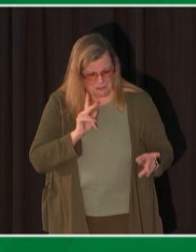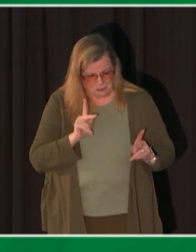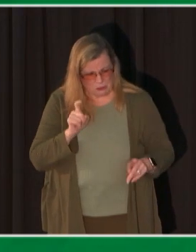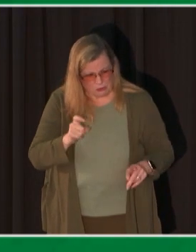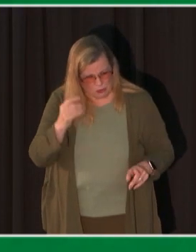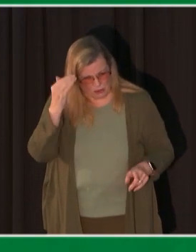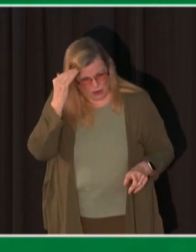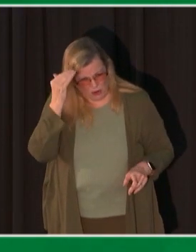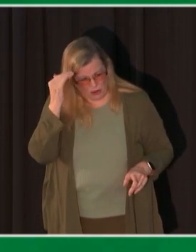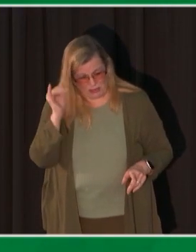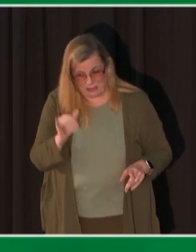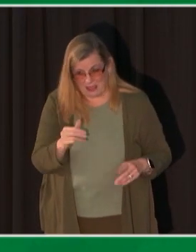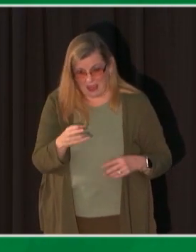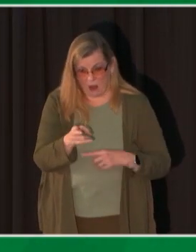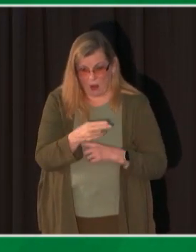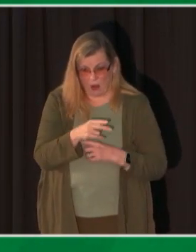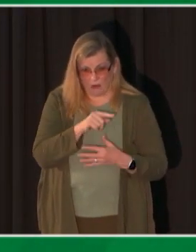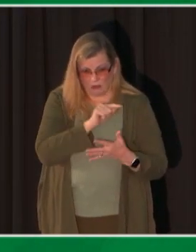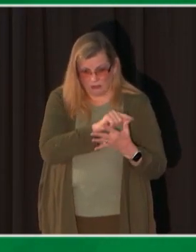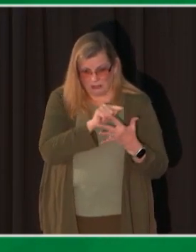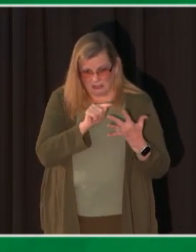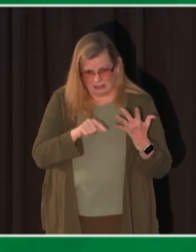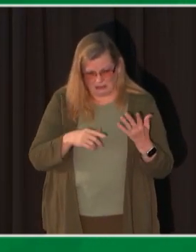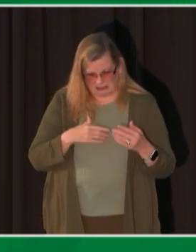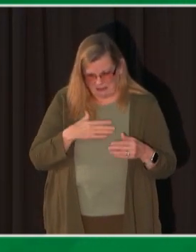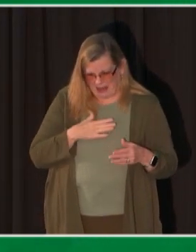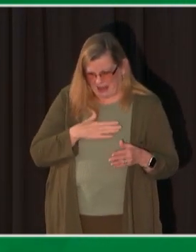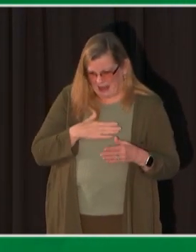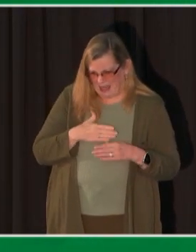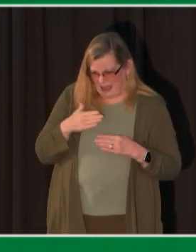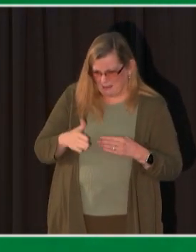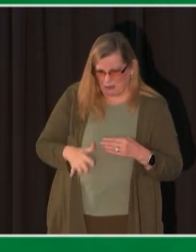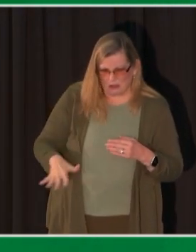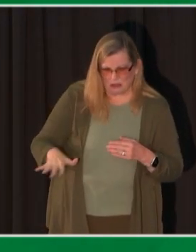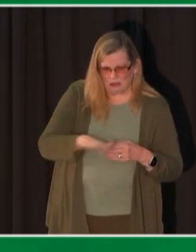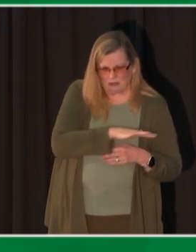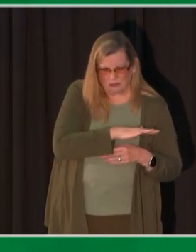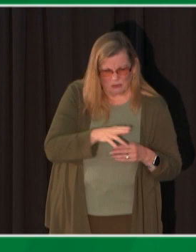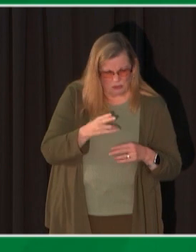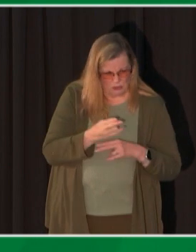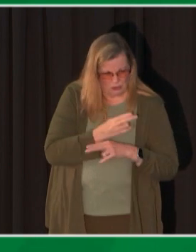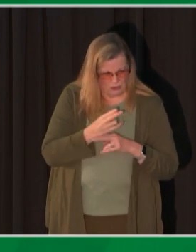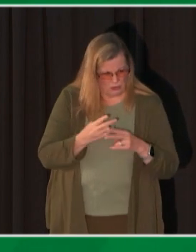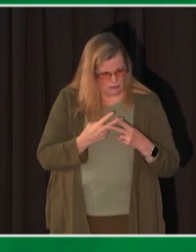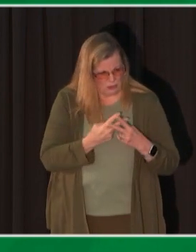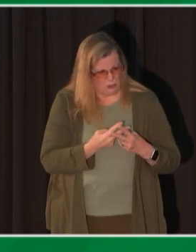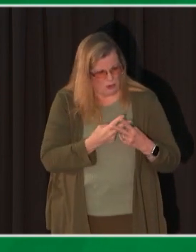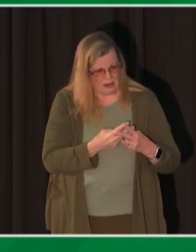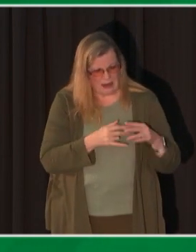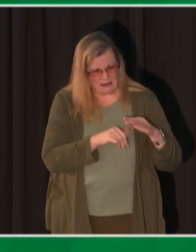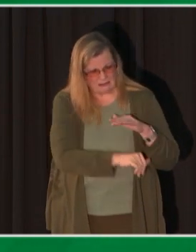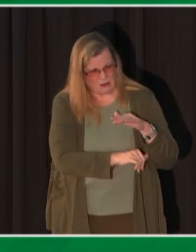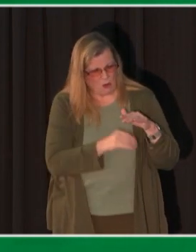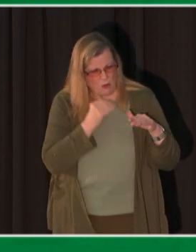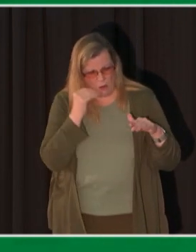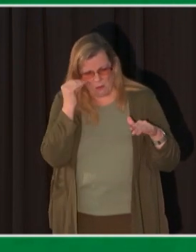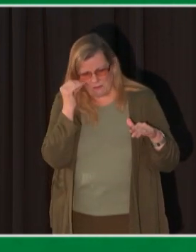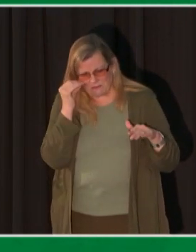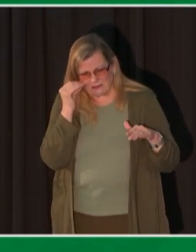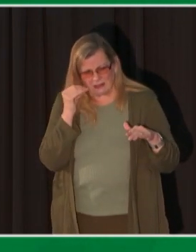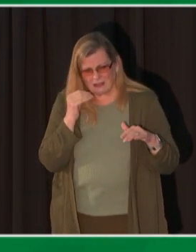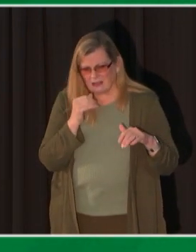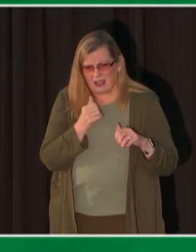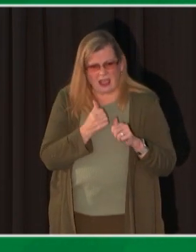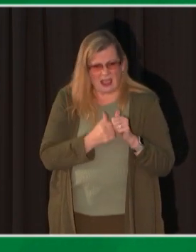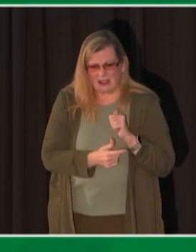is being used as a quarantine location? Everybody is staying inside right now, Mark, and that's what we want everybody to